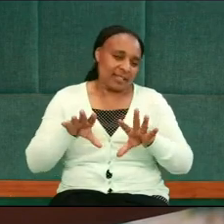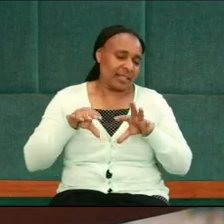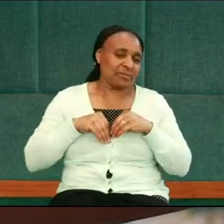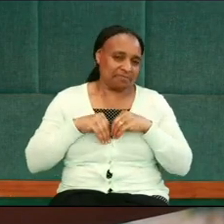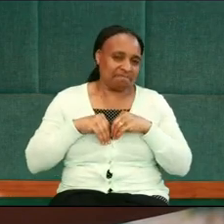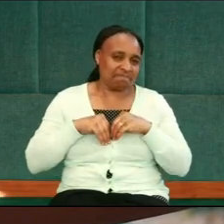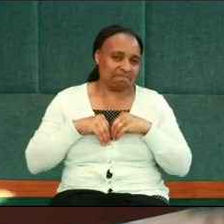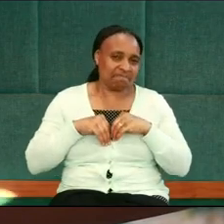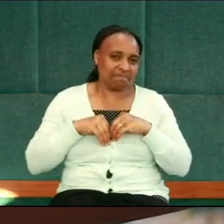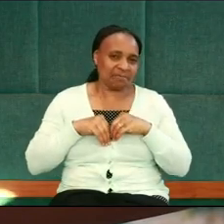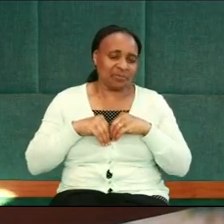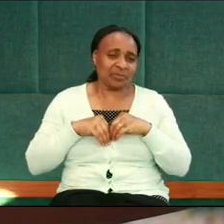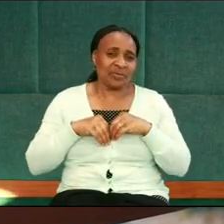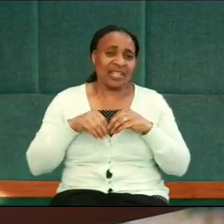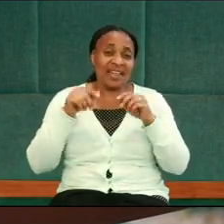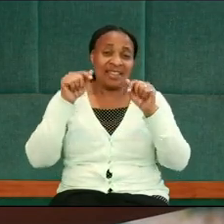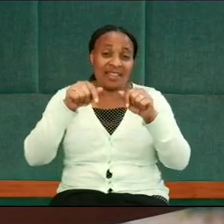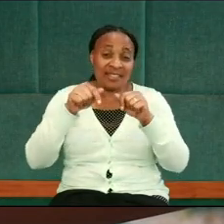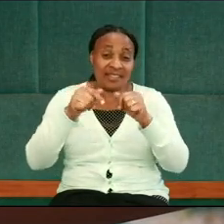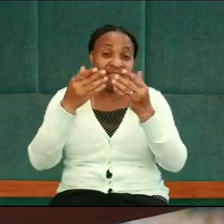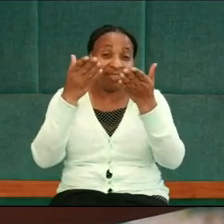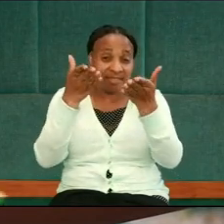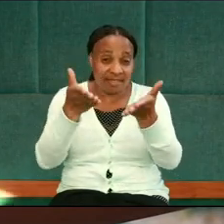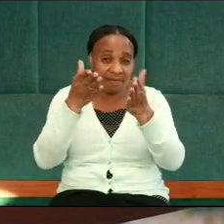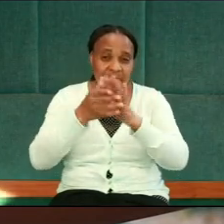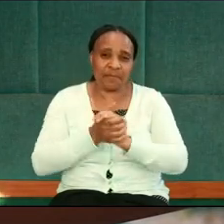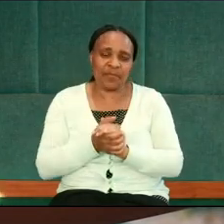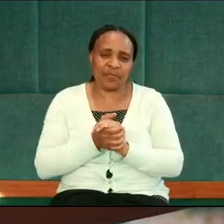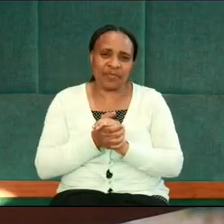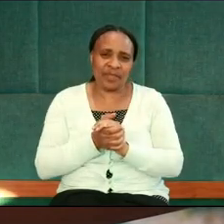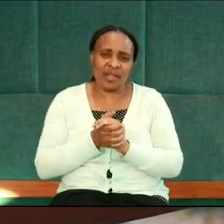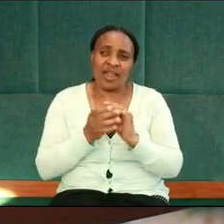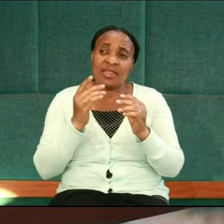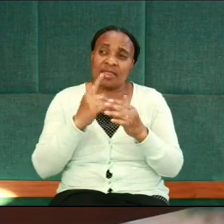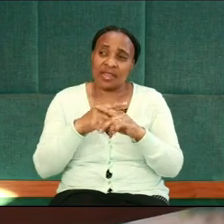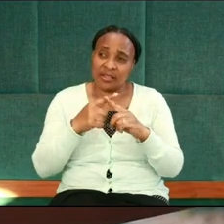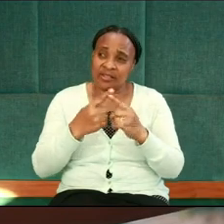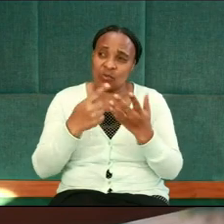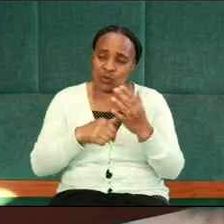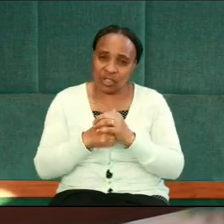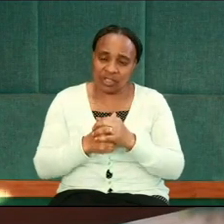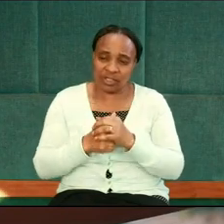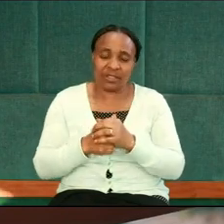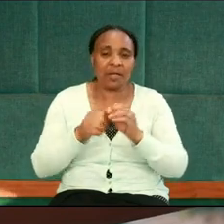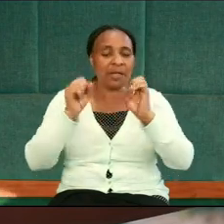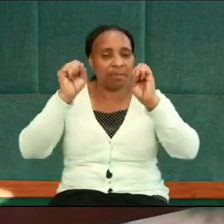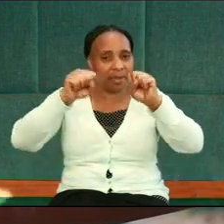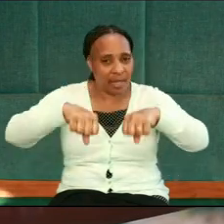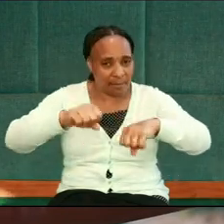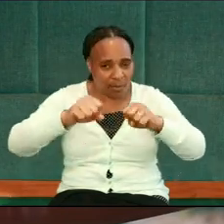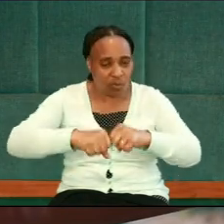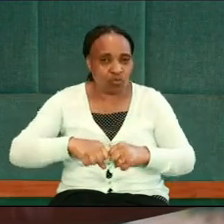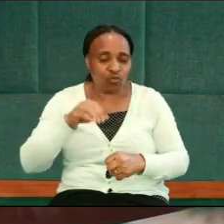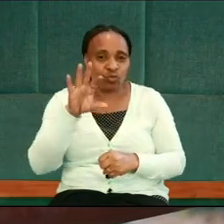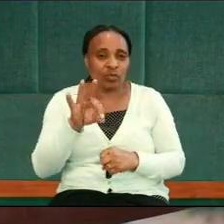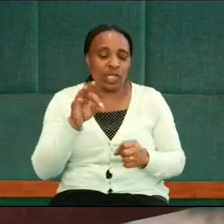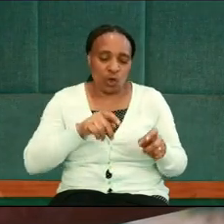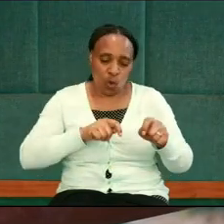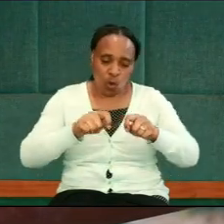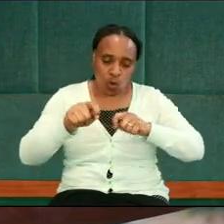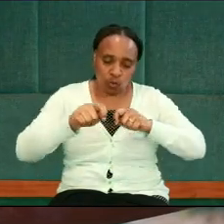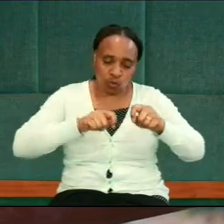accept that they exist, and do what? And be able to take